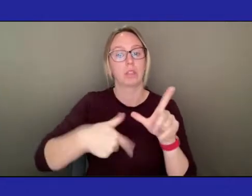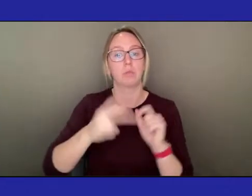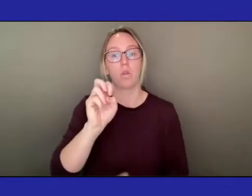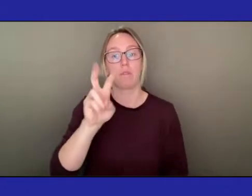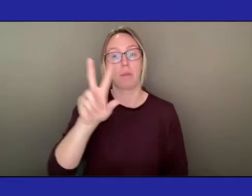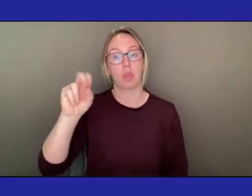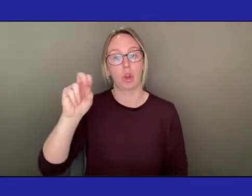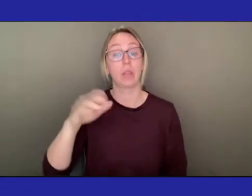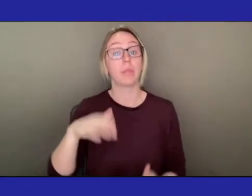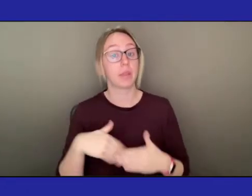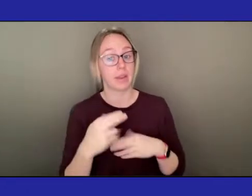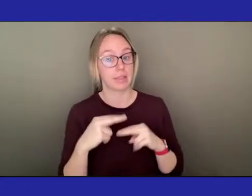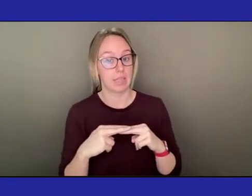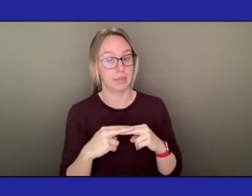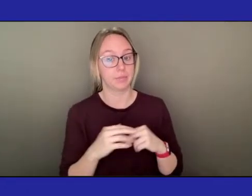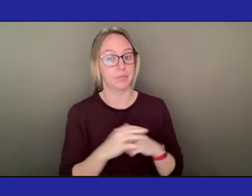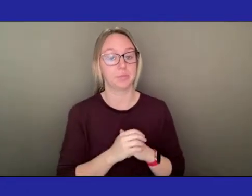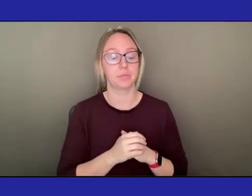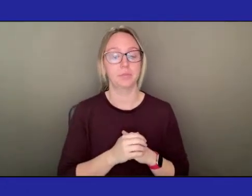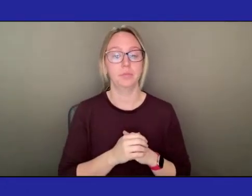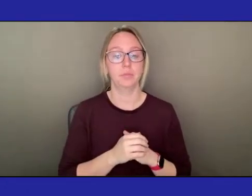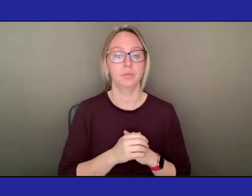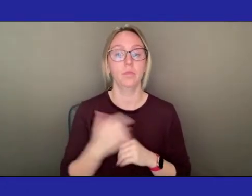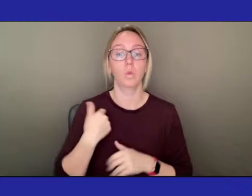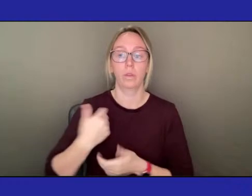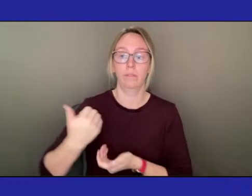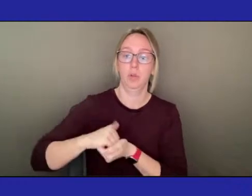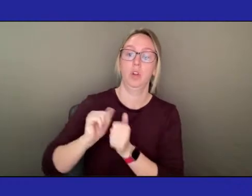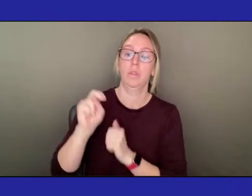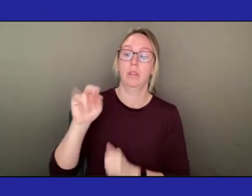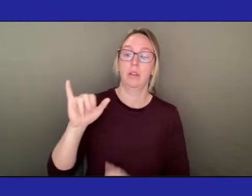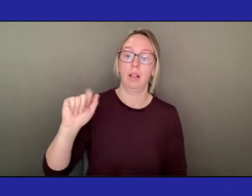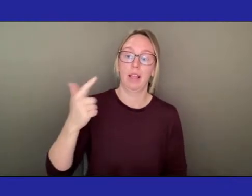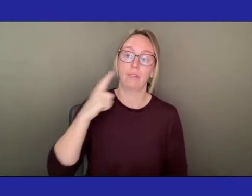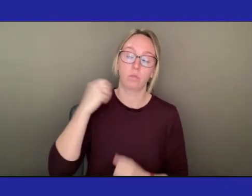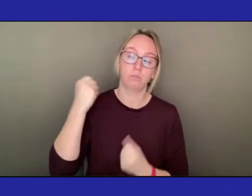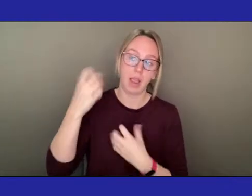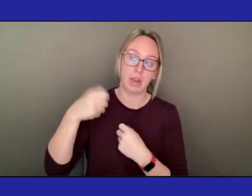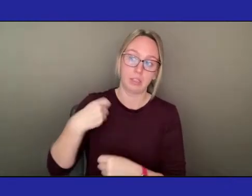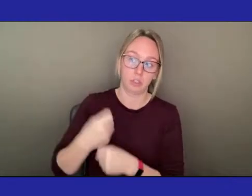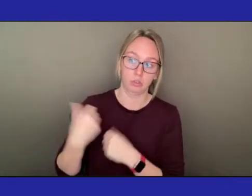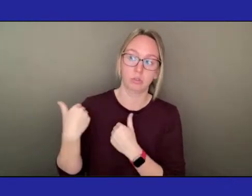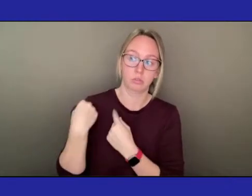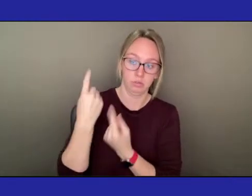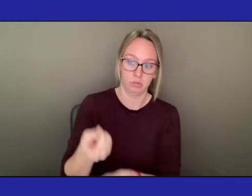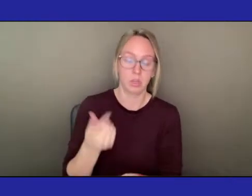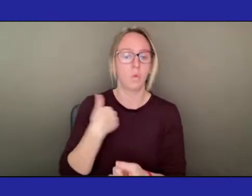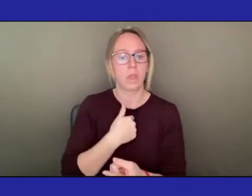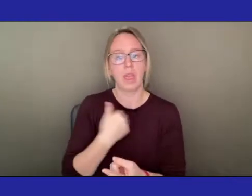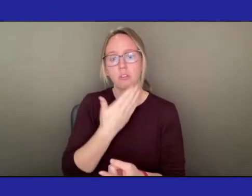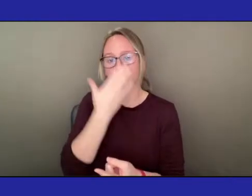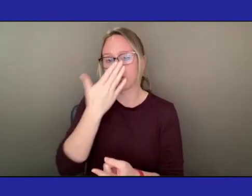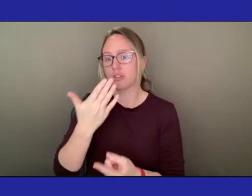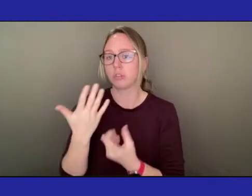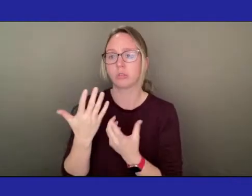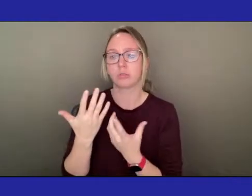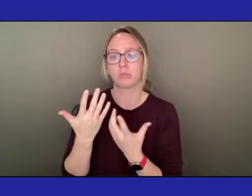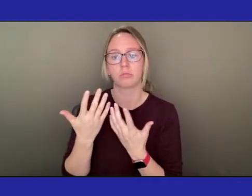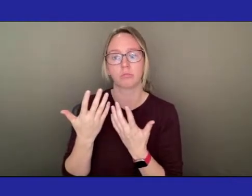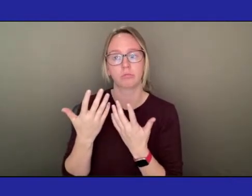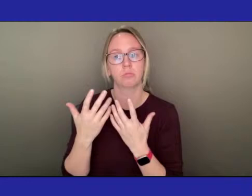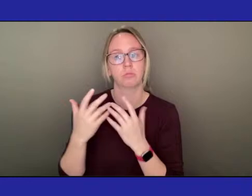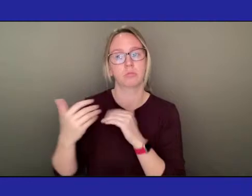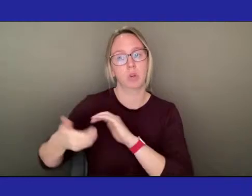So while we have worked with NILAG for many, many years, and we have a robust partnership, we wanted to test the market this year ahead of a